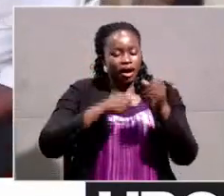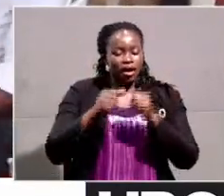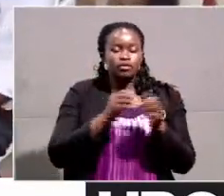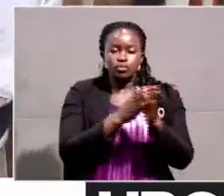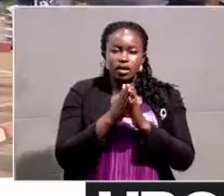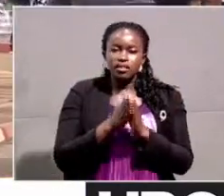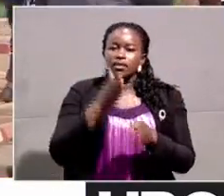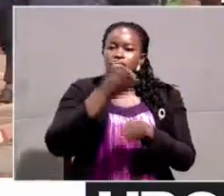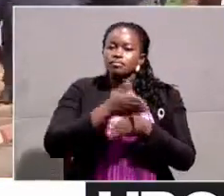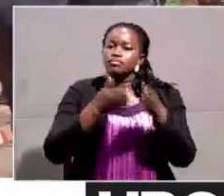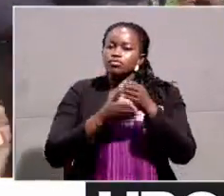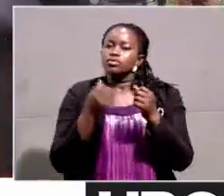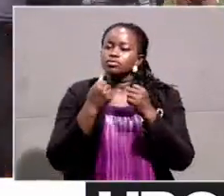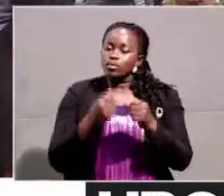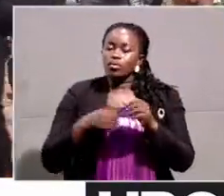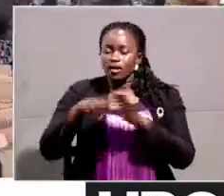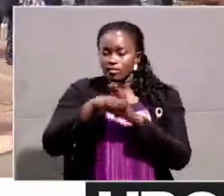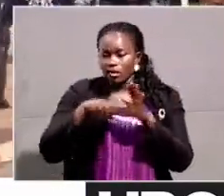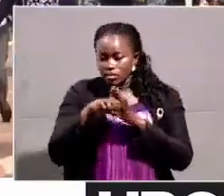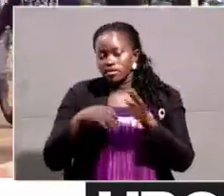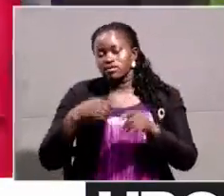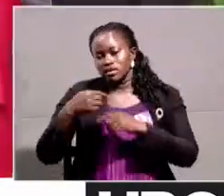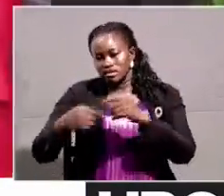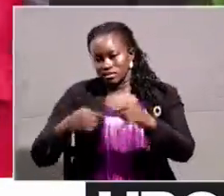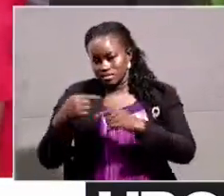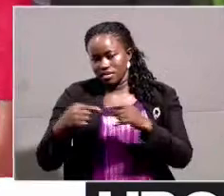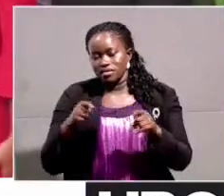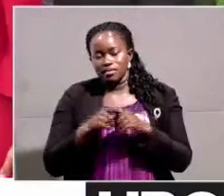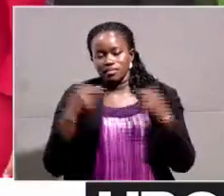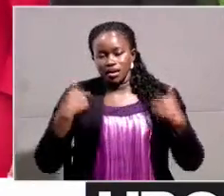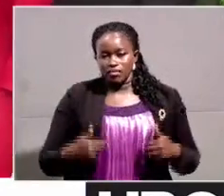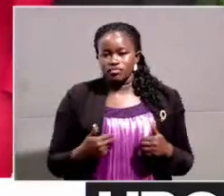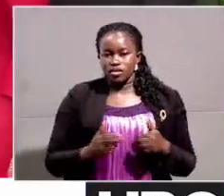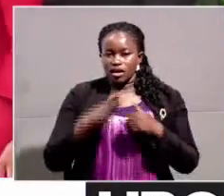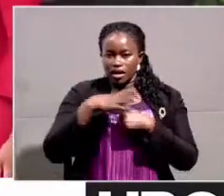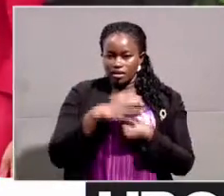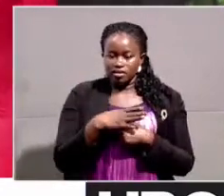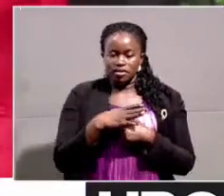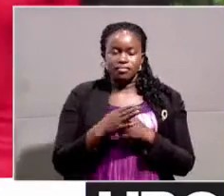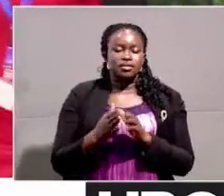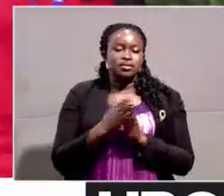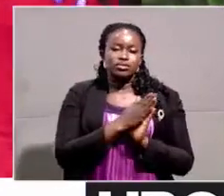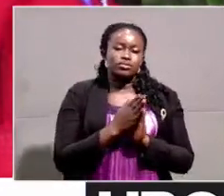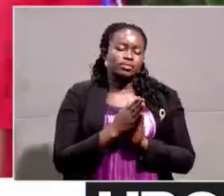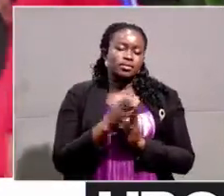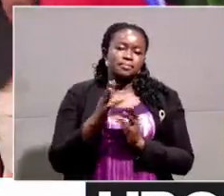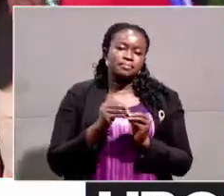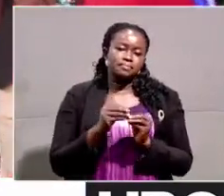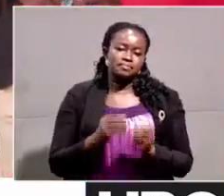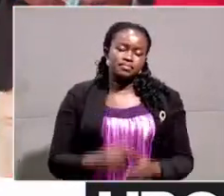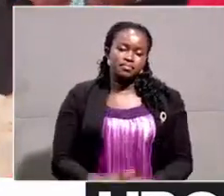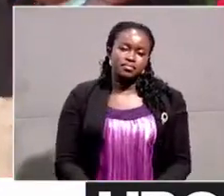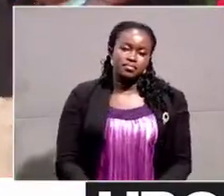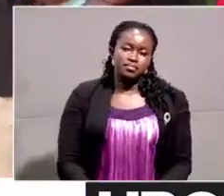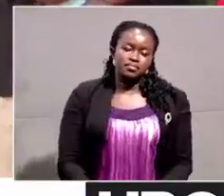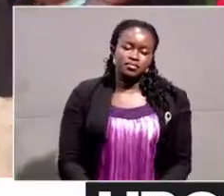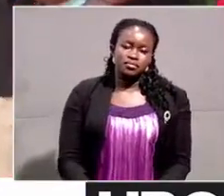to Build a Strong Environmental Sustainability and Health Culture. Dennis Igoa for UBC News.